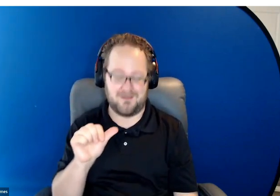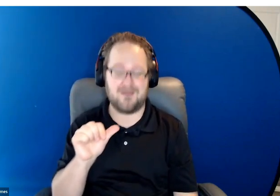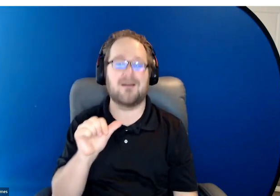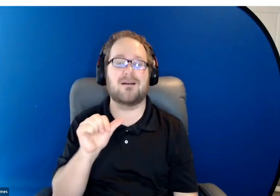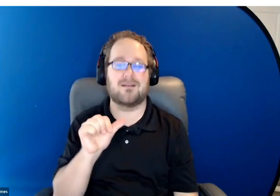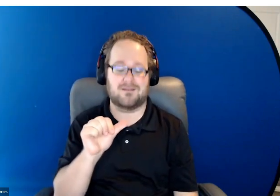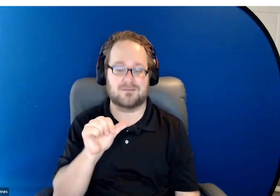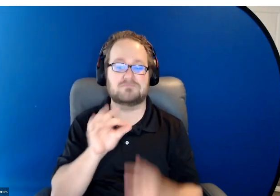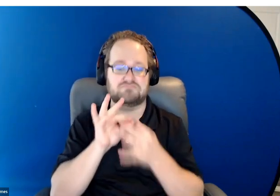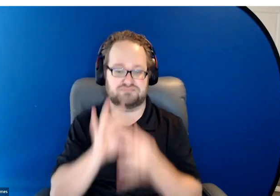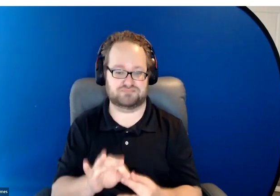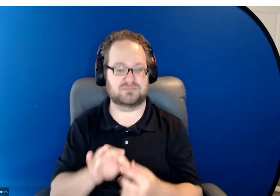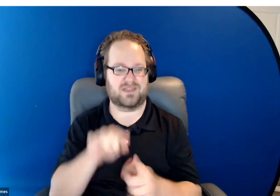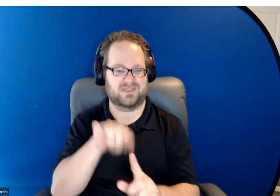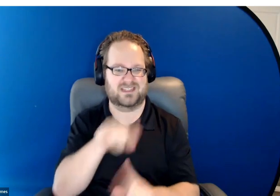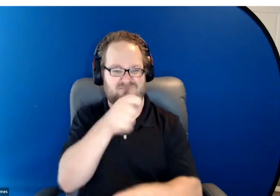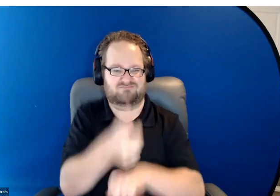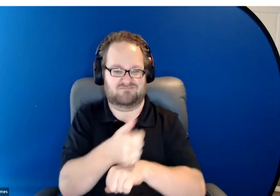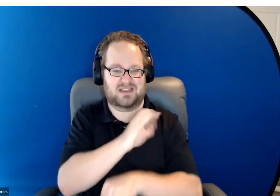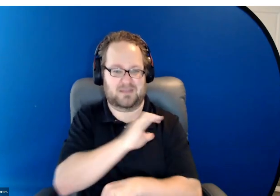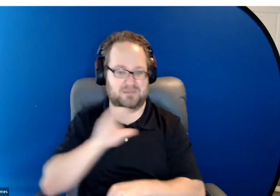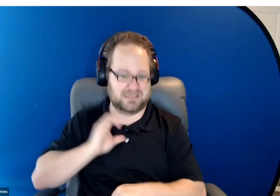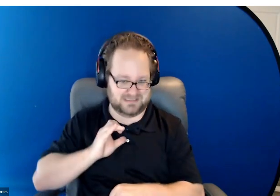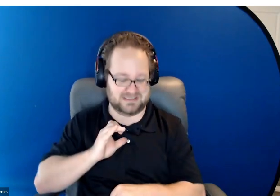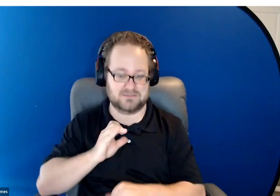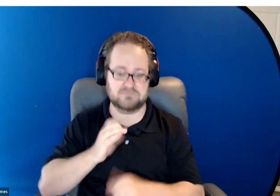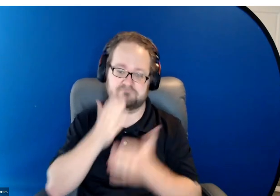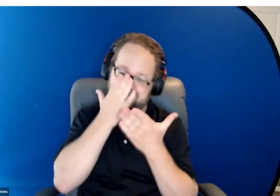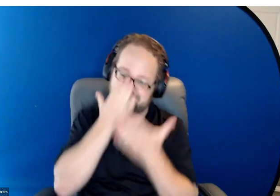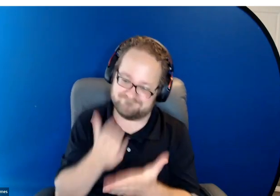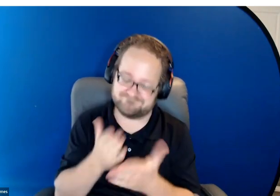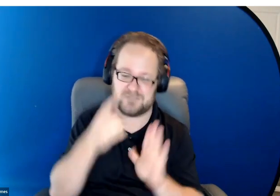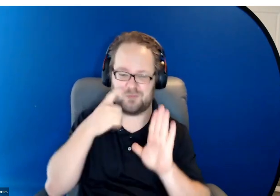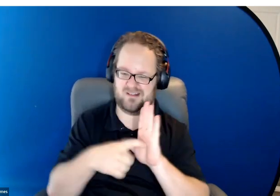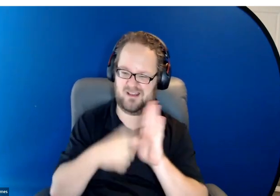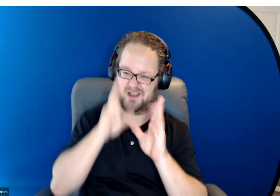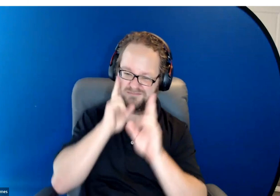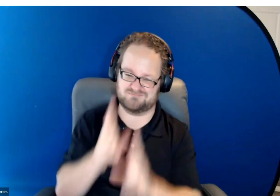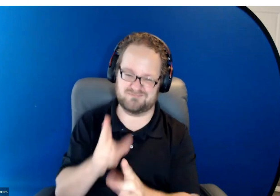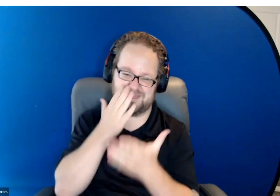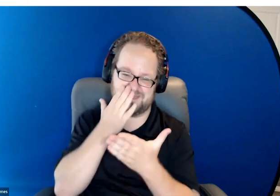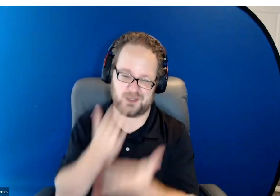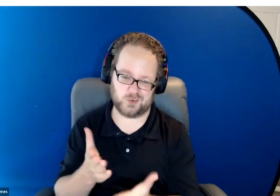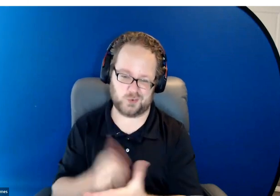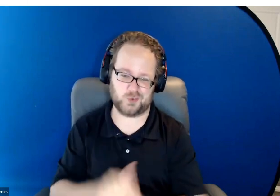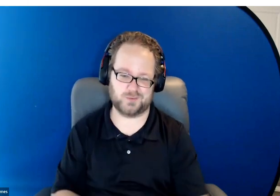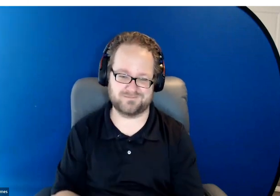administration has truly prioritized supporting older adults in so many of its policies.